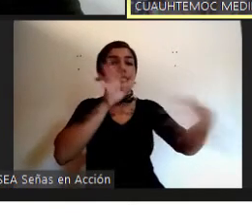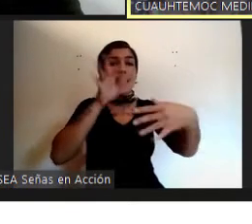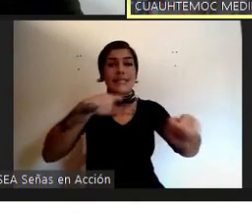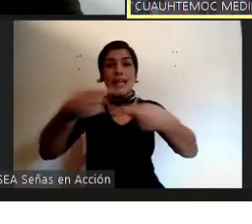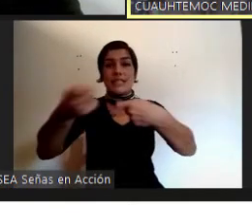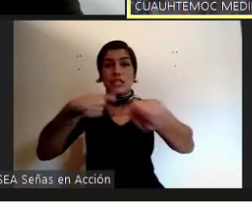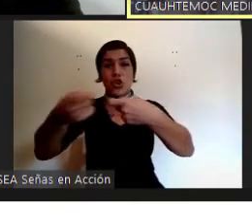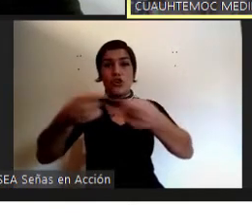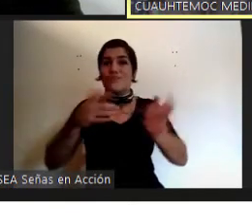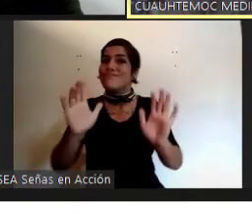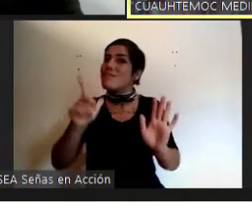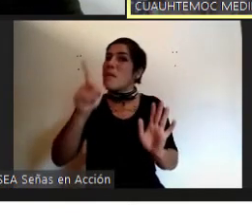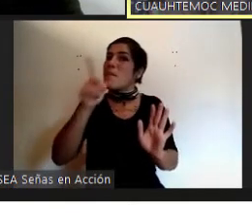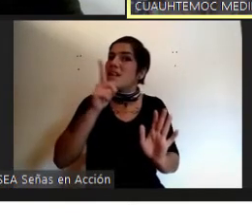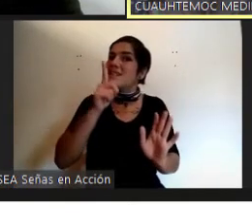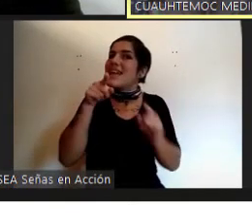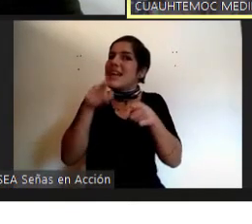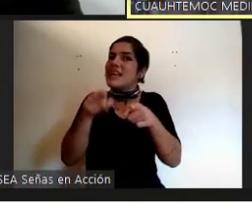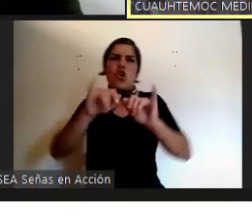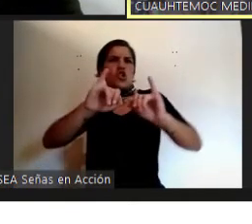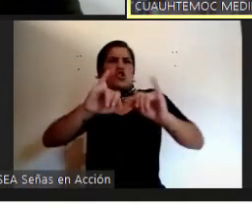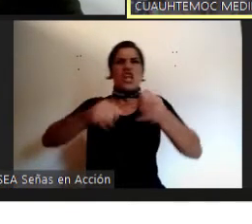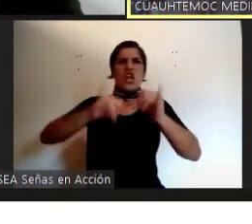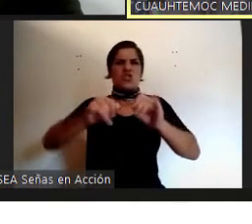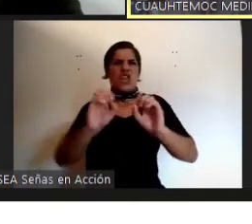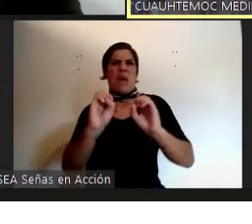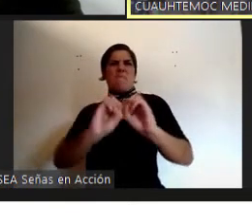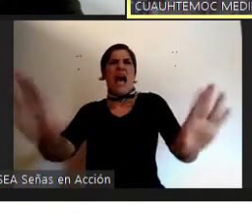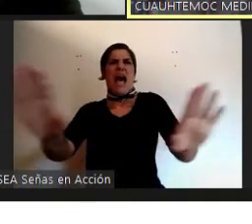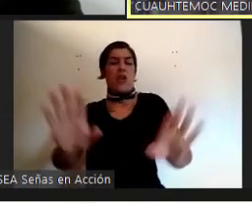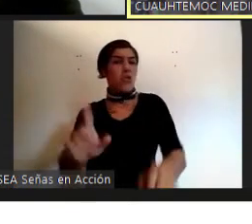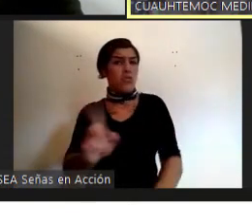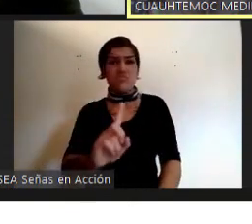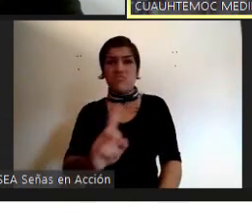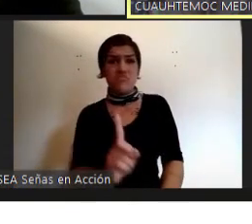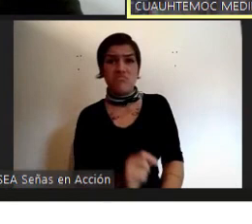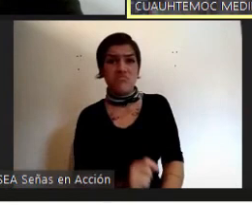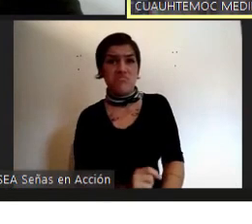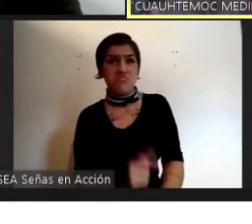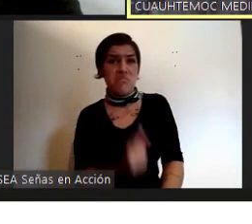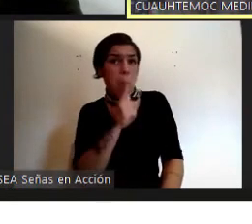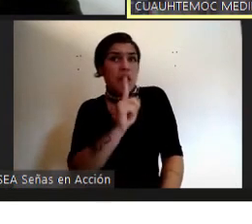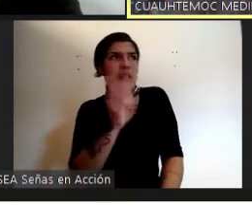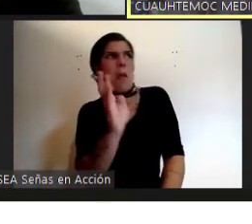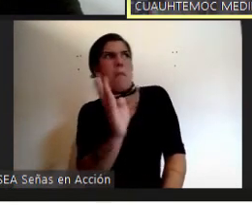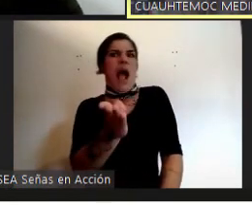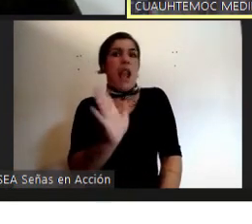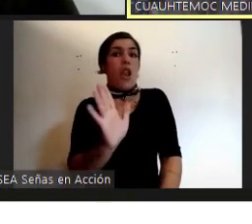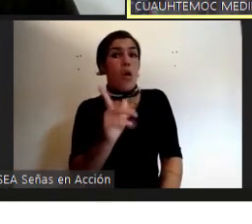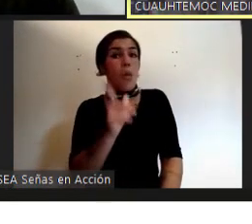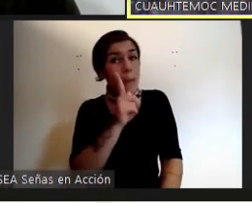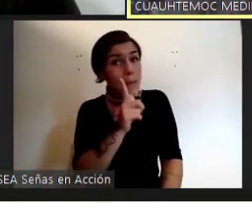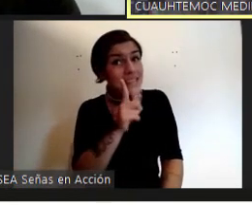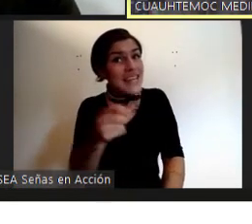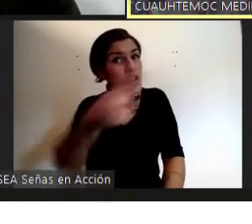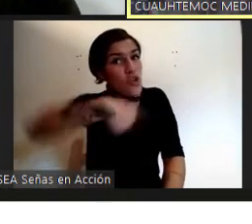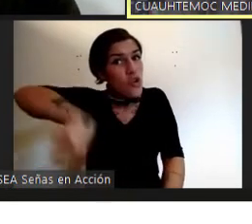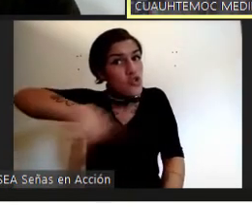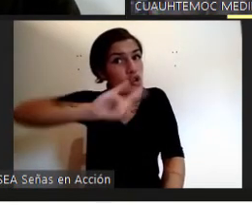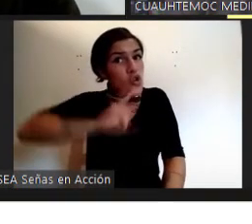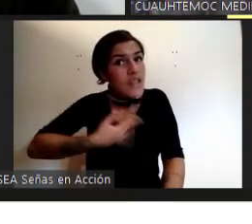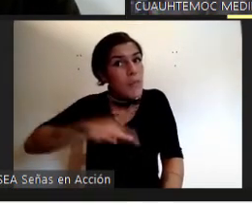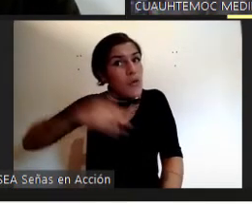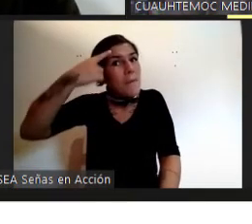not being modified right now so that we can combine meaning and trading. But if there wouldn't be